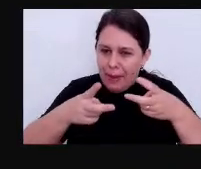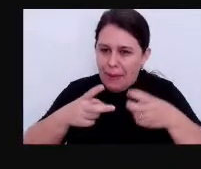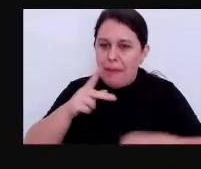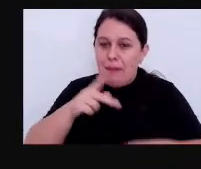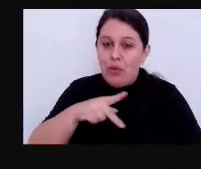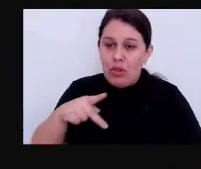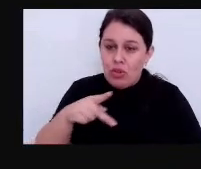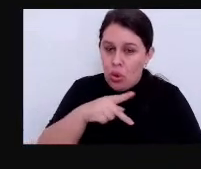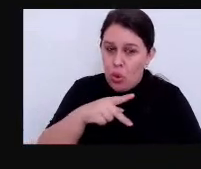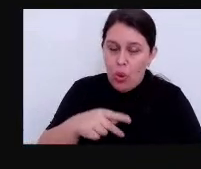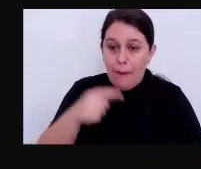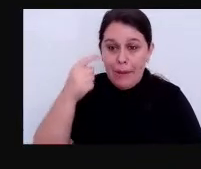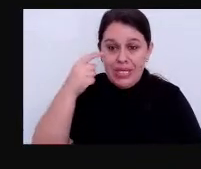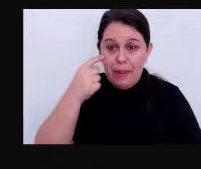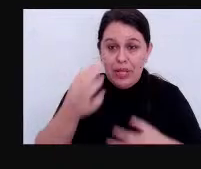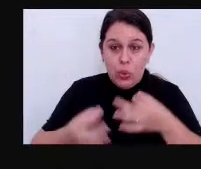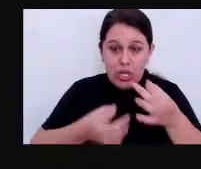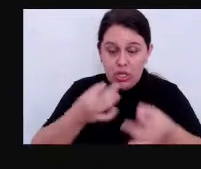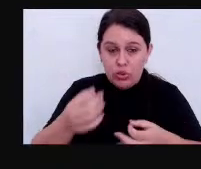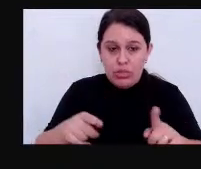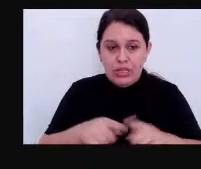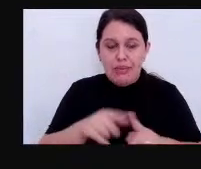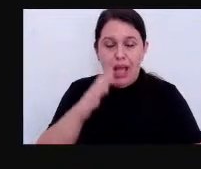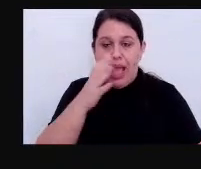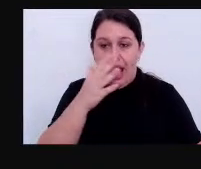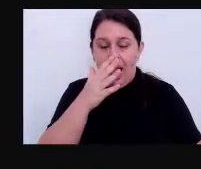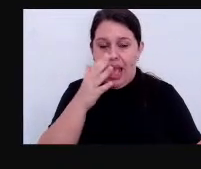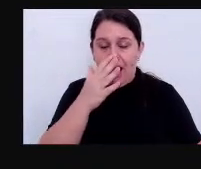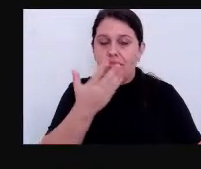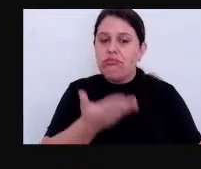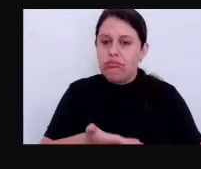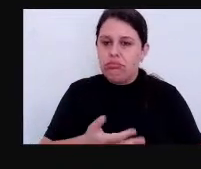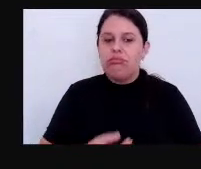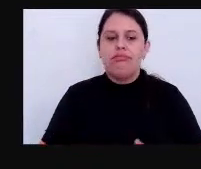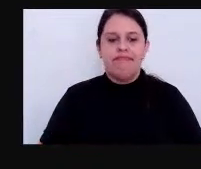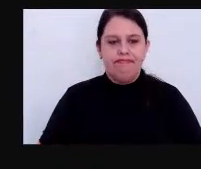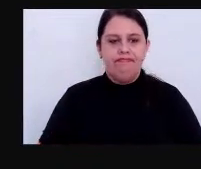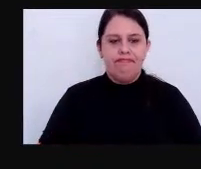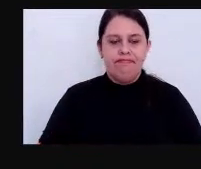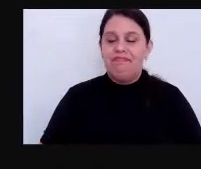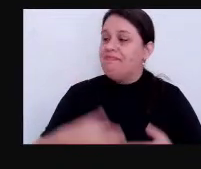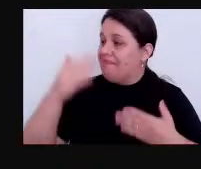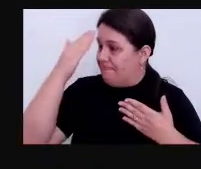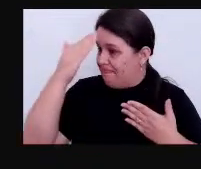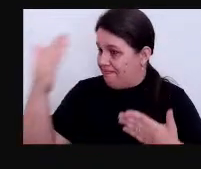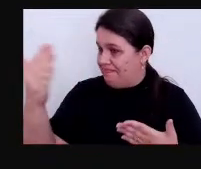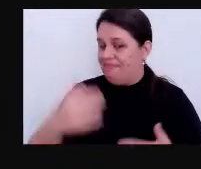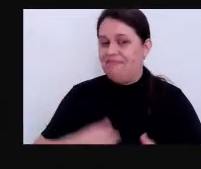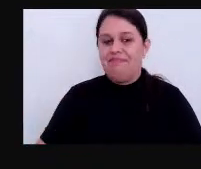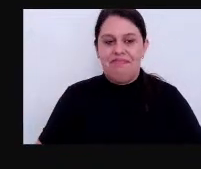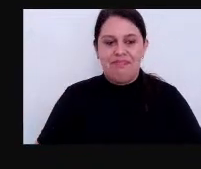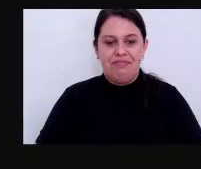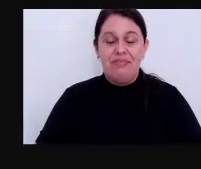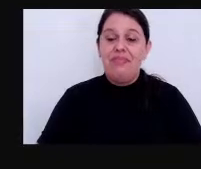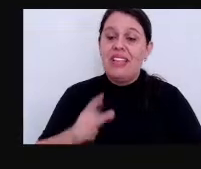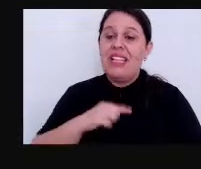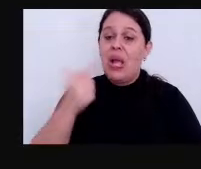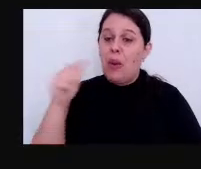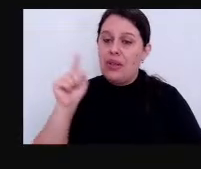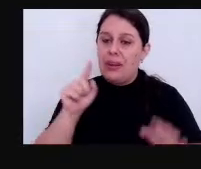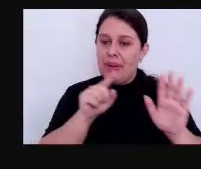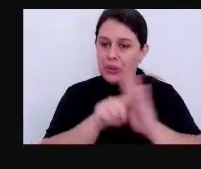students. Yeah, thank you. Thank you both. We have another one, and I think it's a general